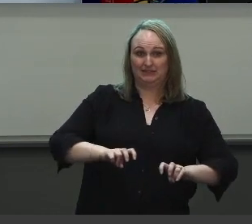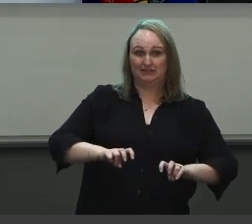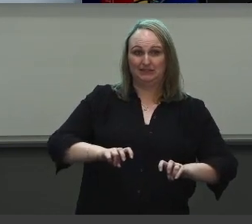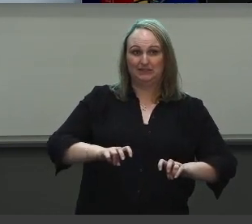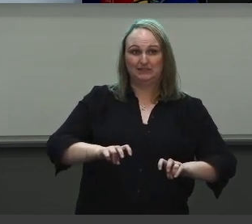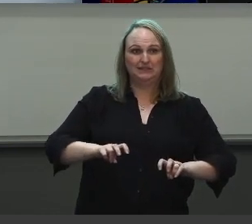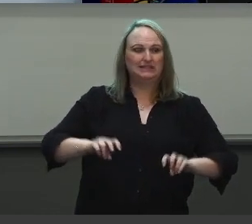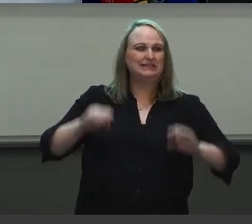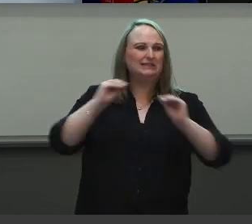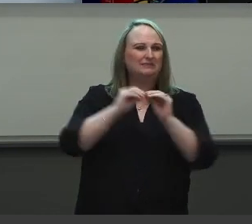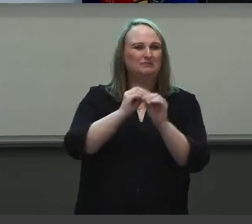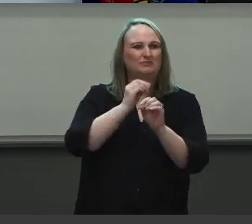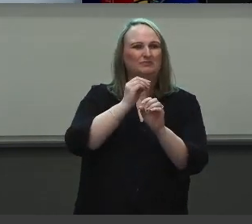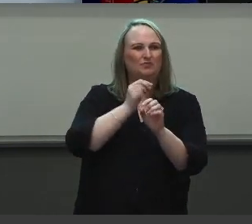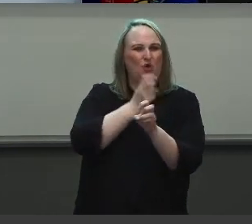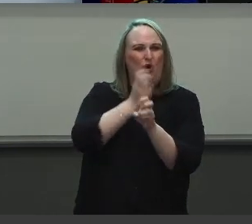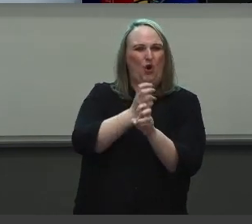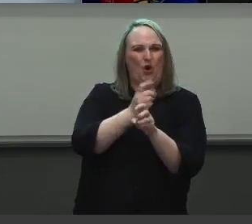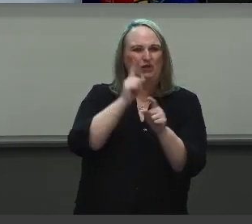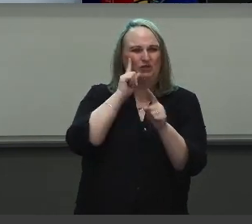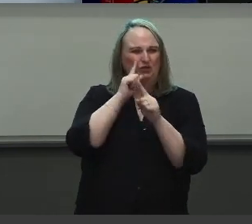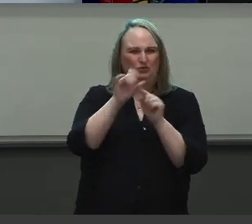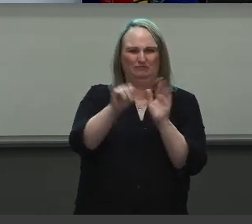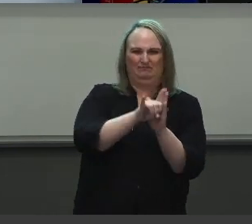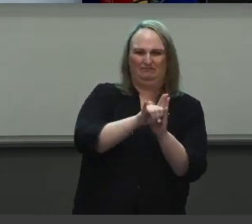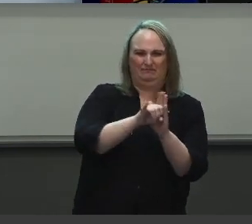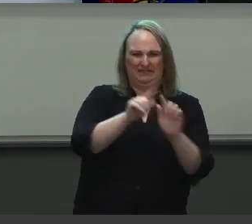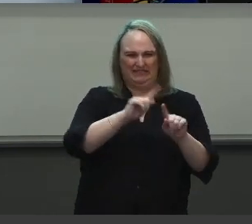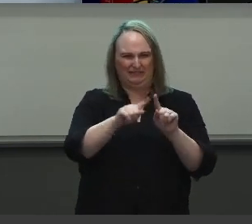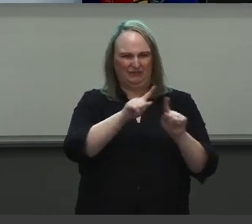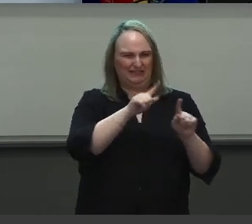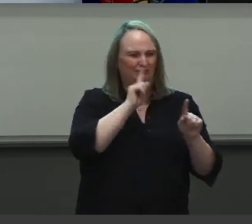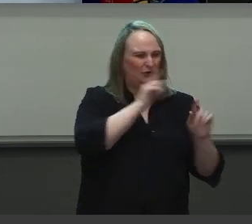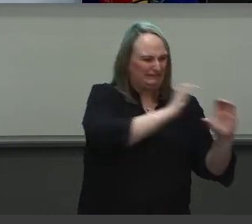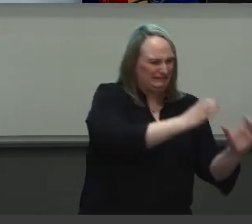it makes it more difficult for us to detect the differences across these different groups.